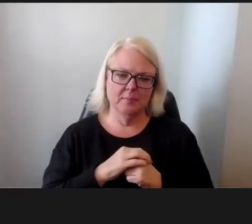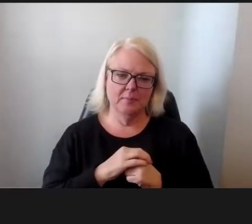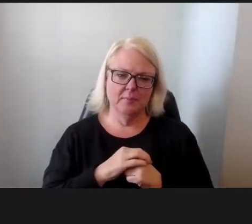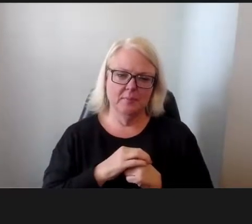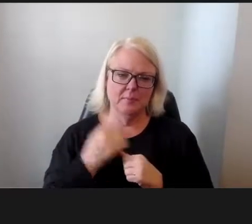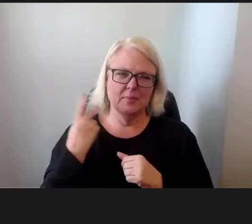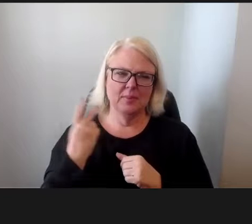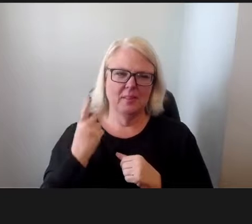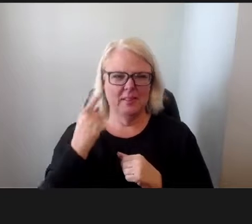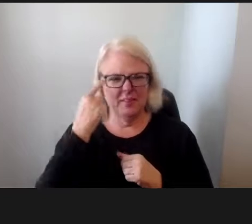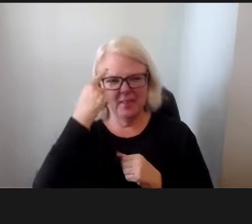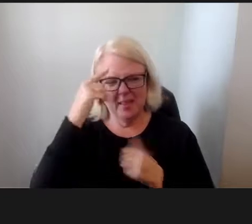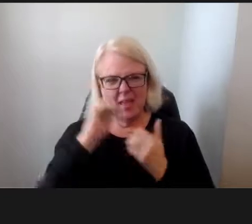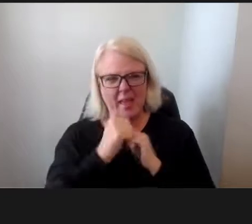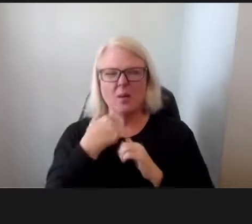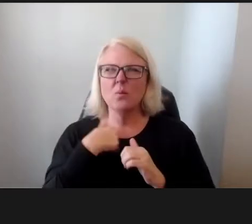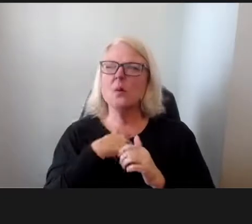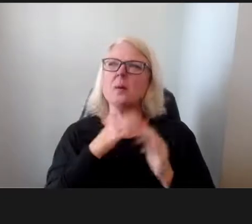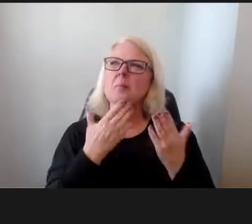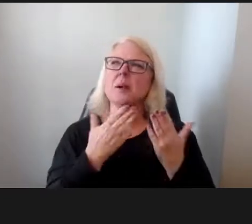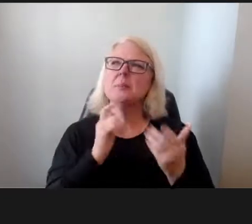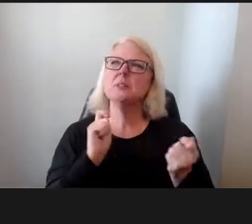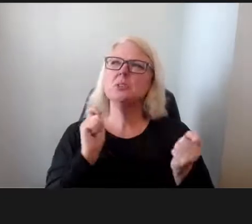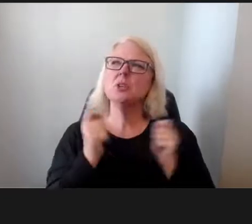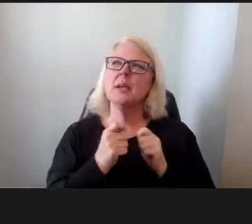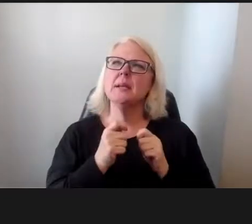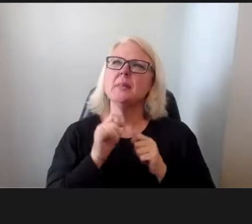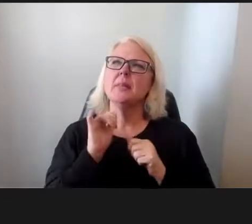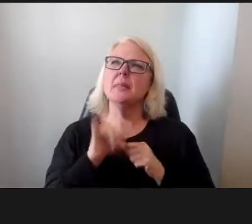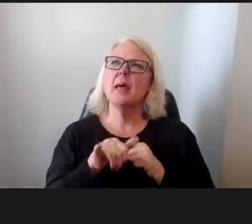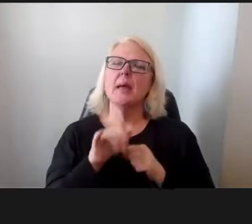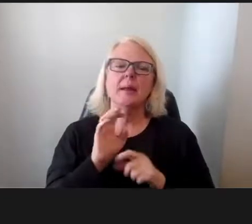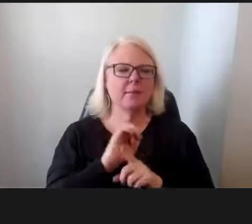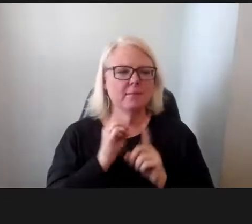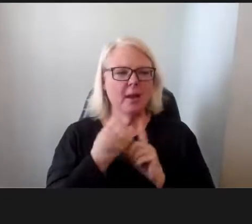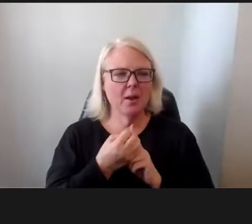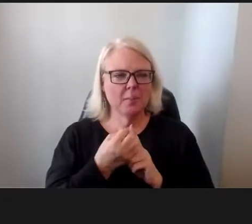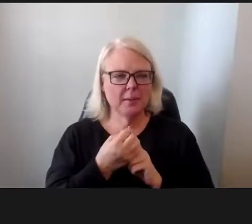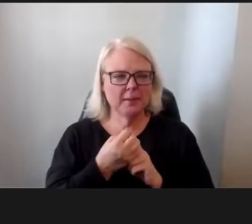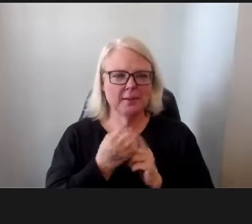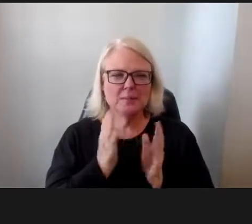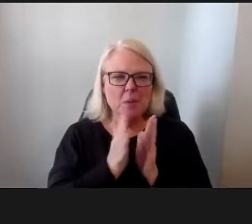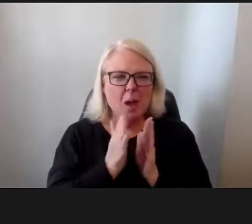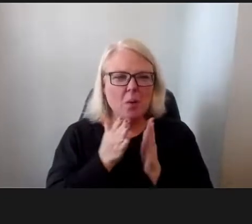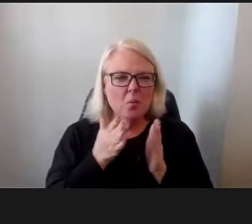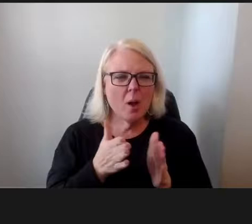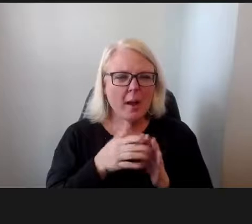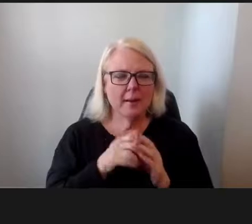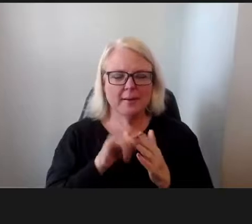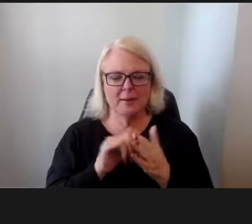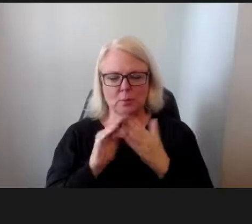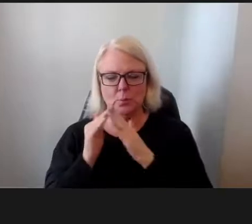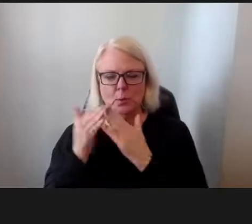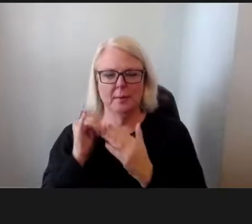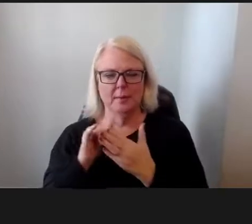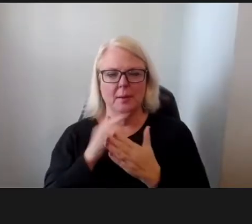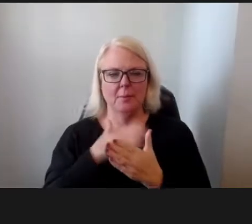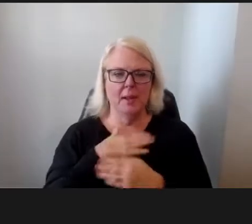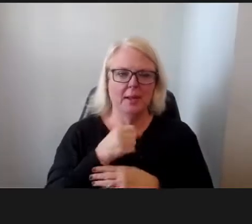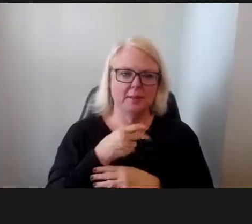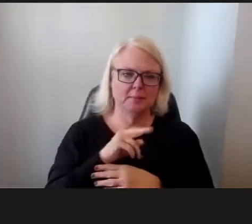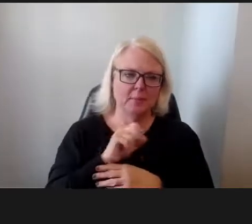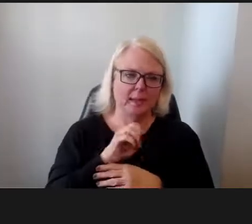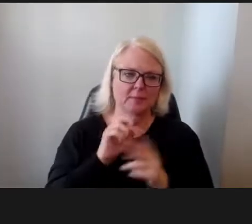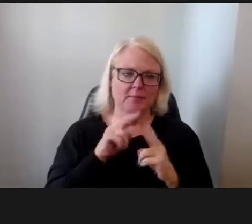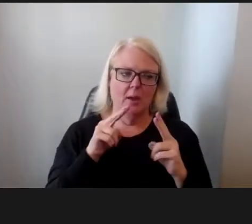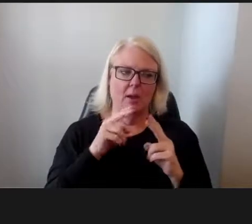were just thinking, how might we change this environment in some small way? This is a community that my spouse is very